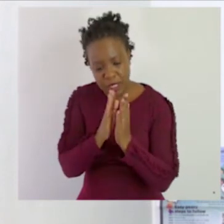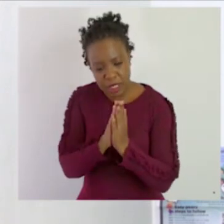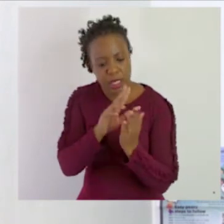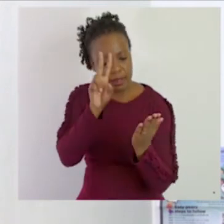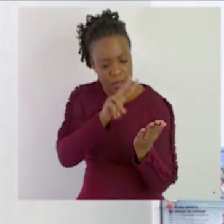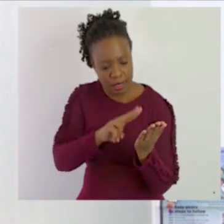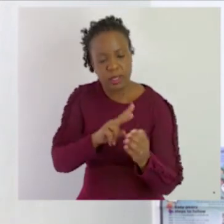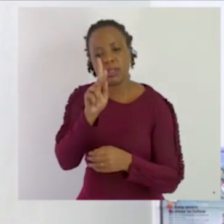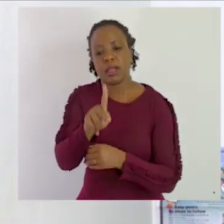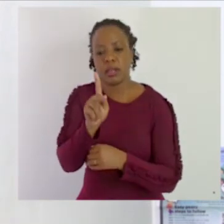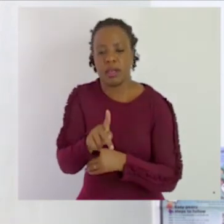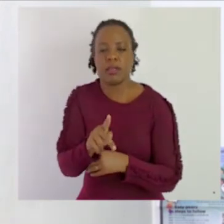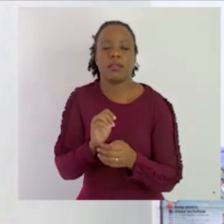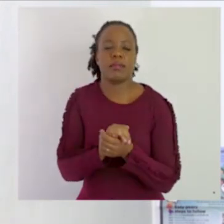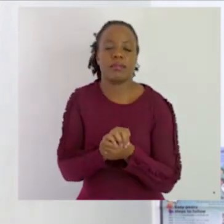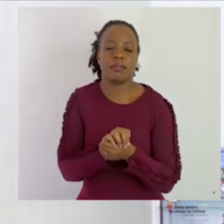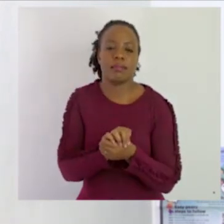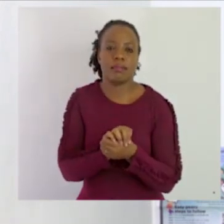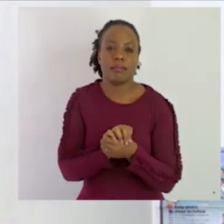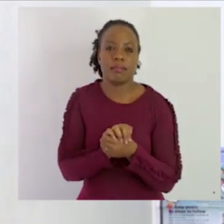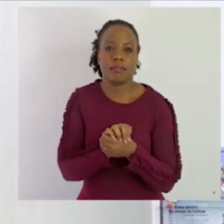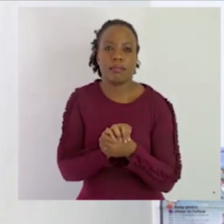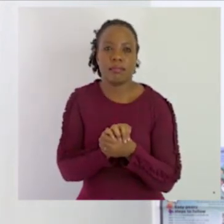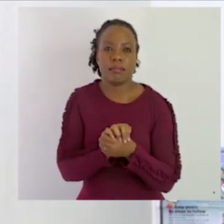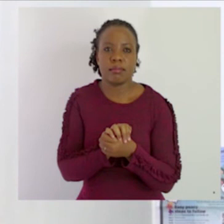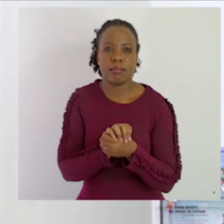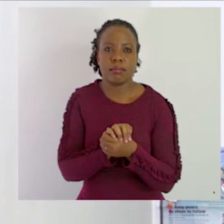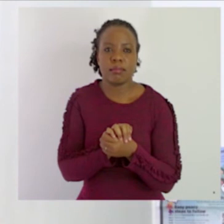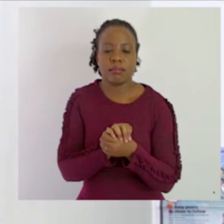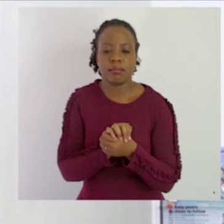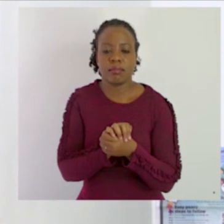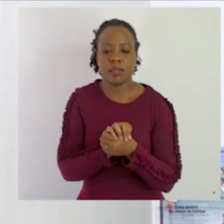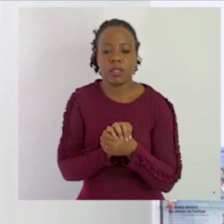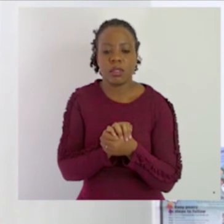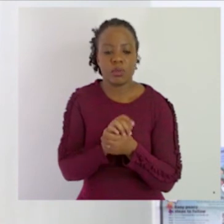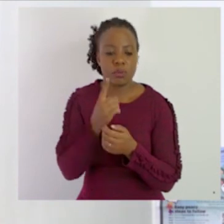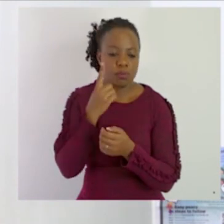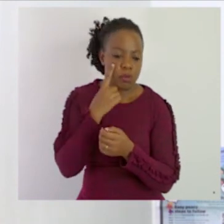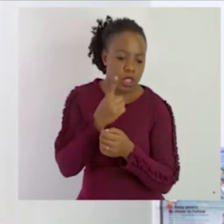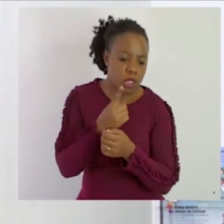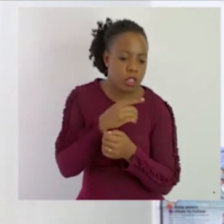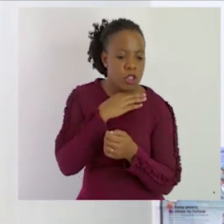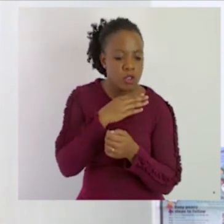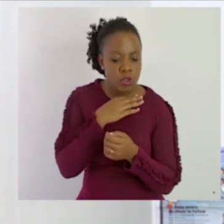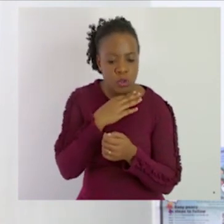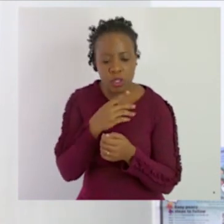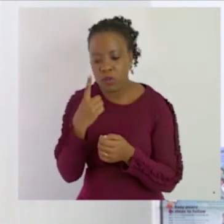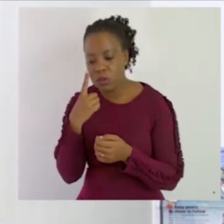those questions, the answers are derived from the